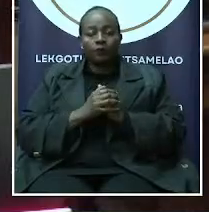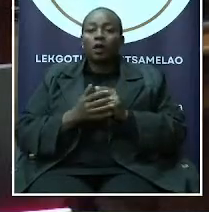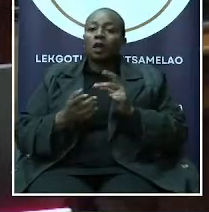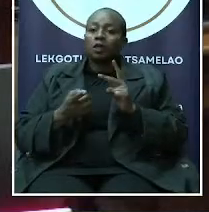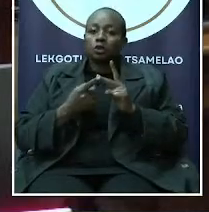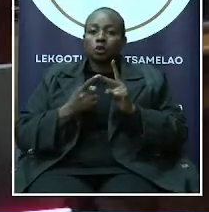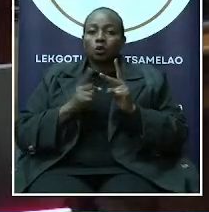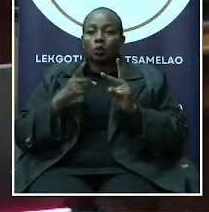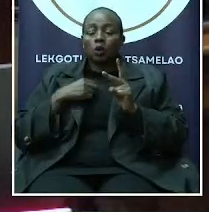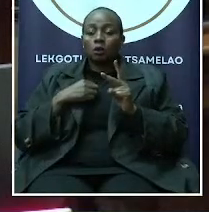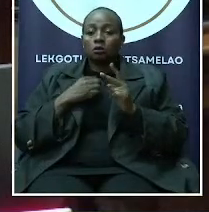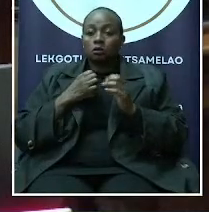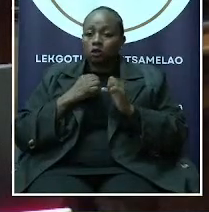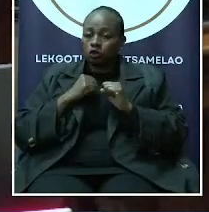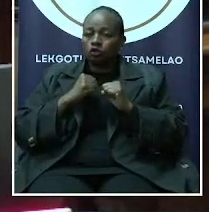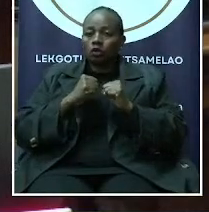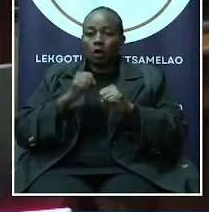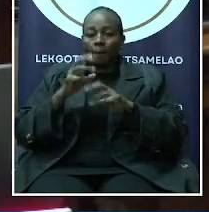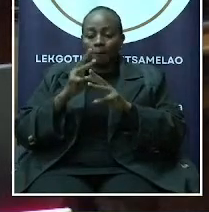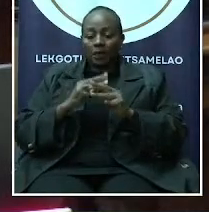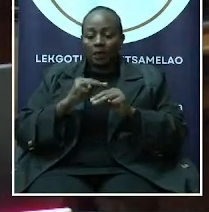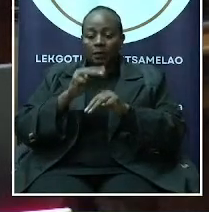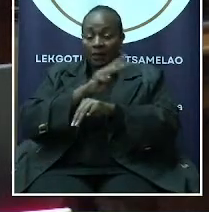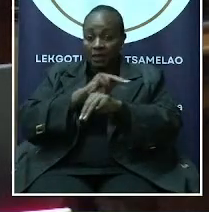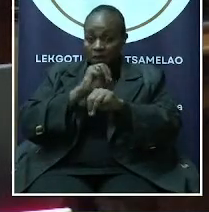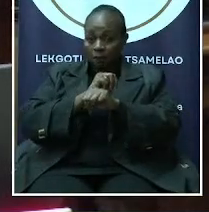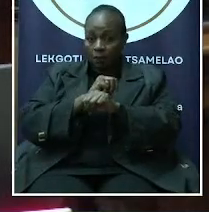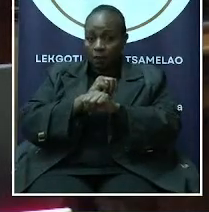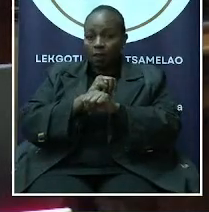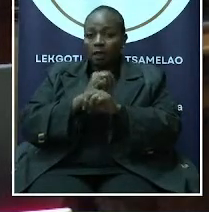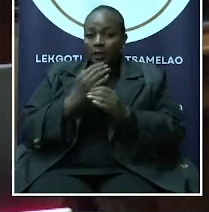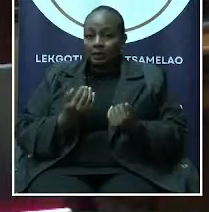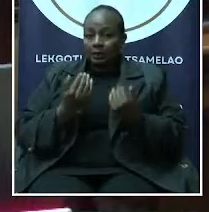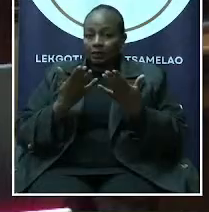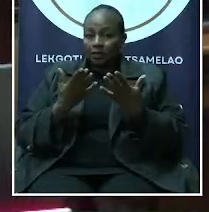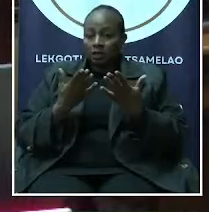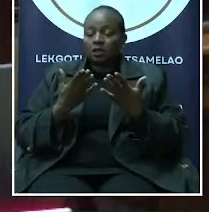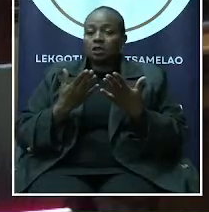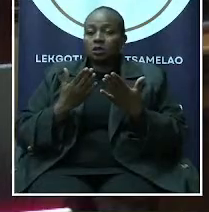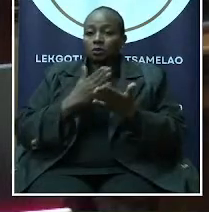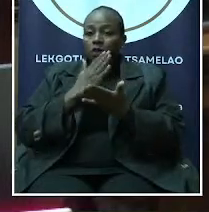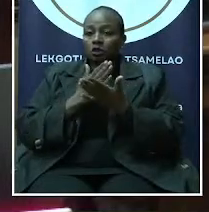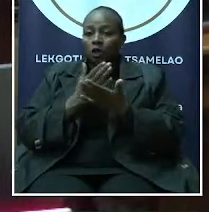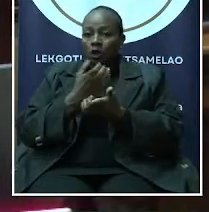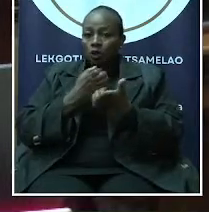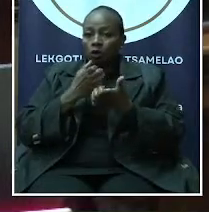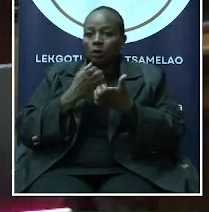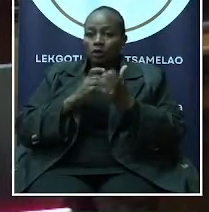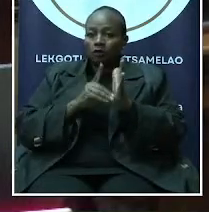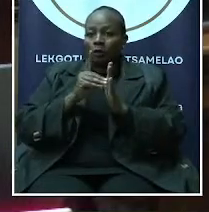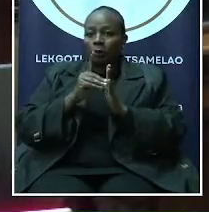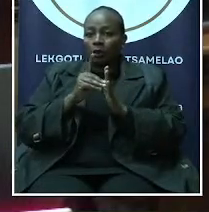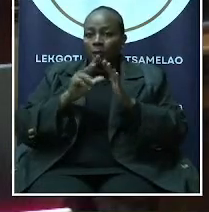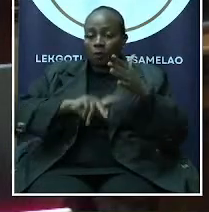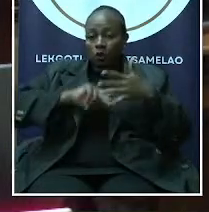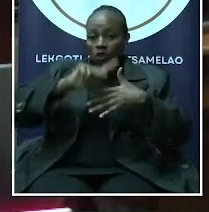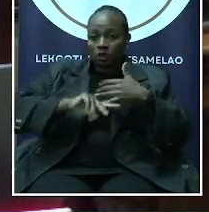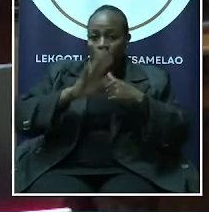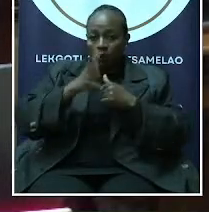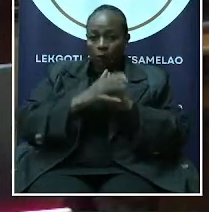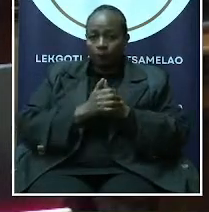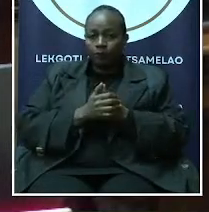secondly strengthen municipal service delivery by leveraging youth labor for community development projects. It will